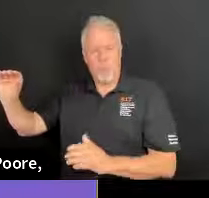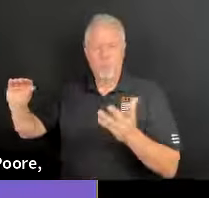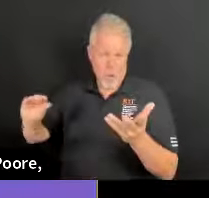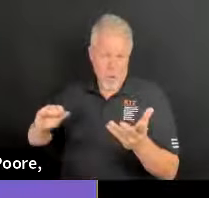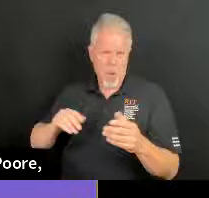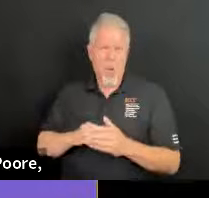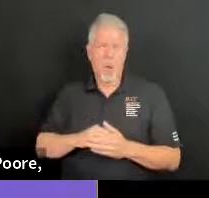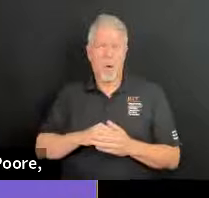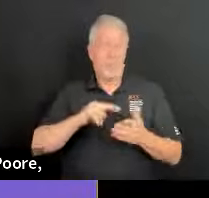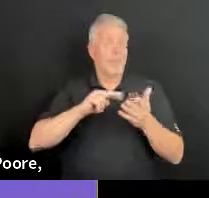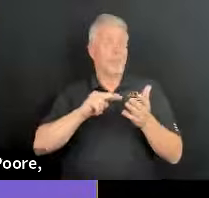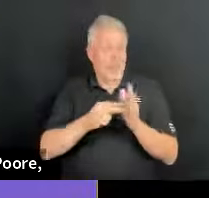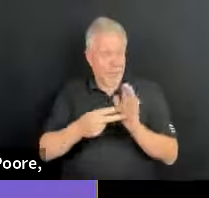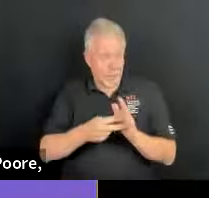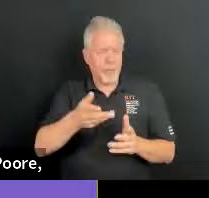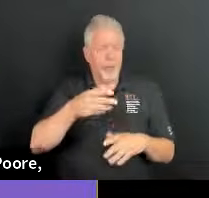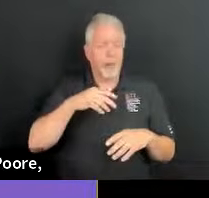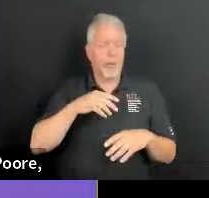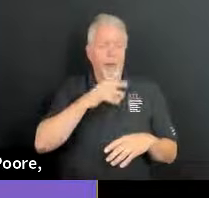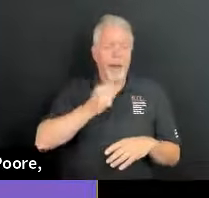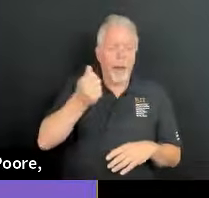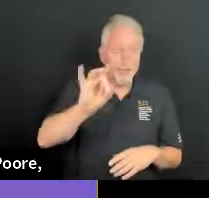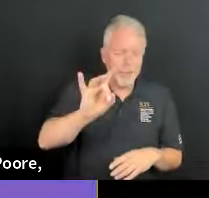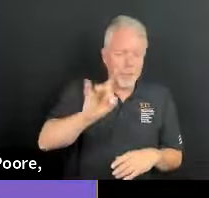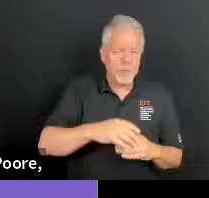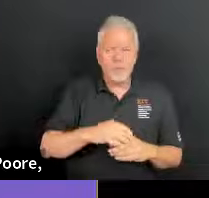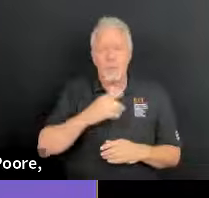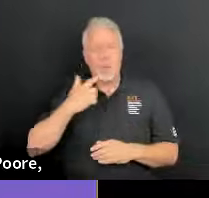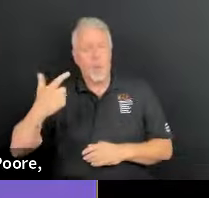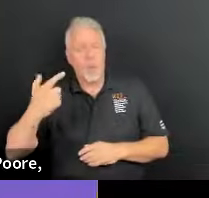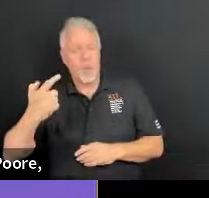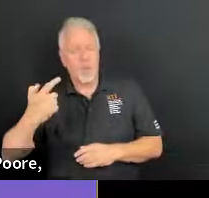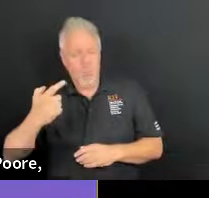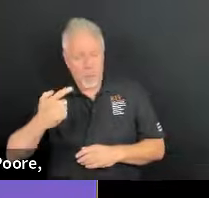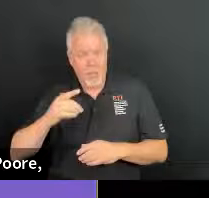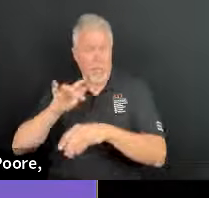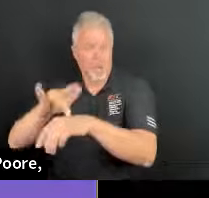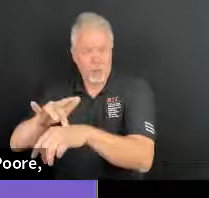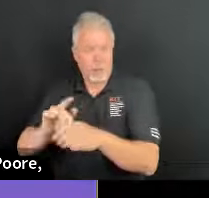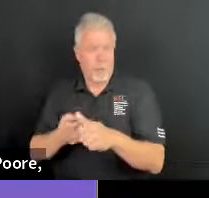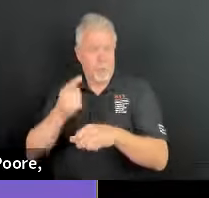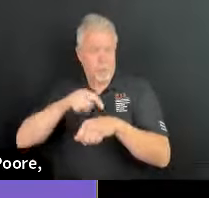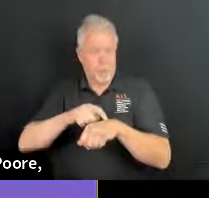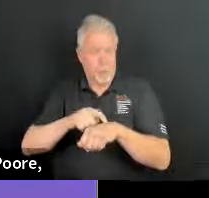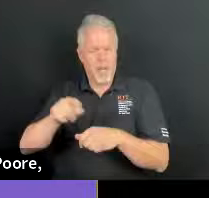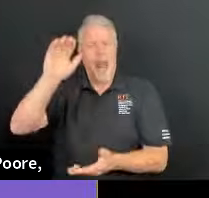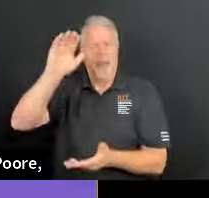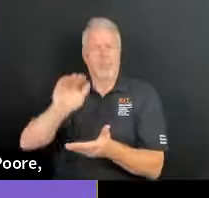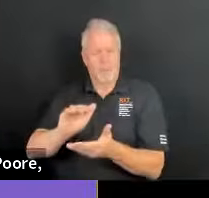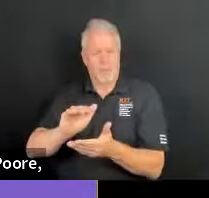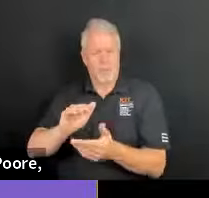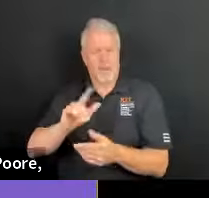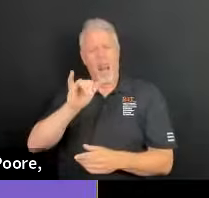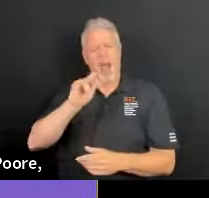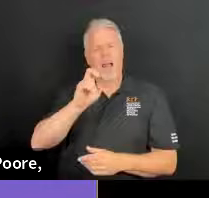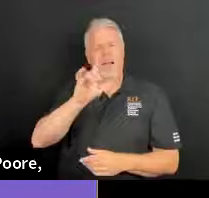addiction decrease. So that means that at the age of 18 to 21, if you have your